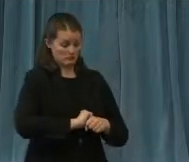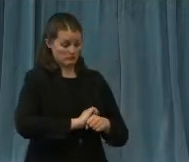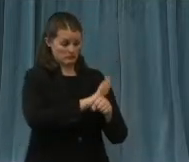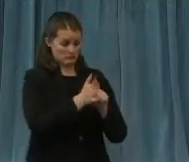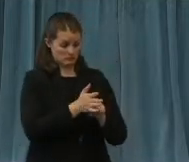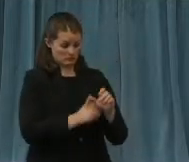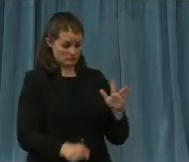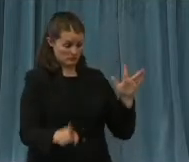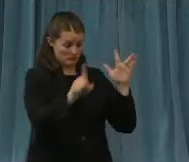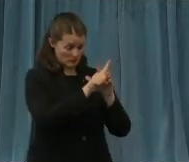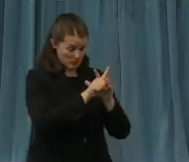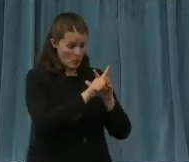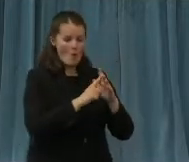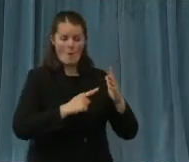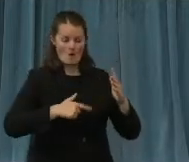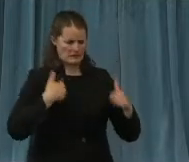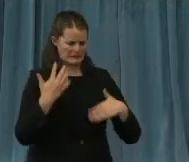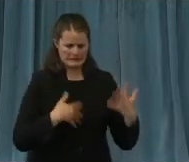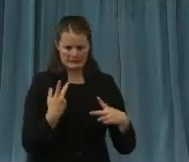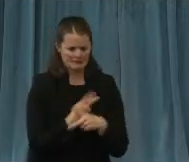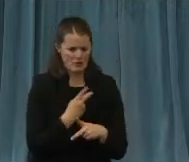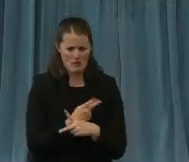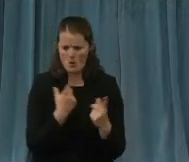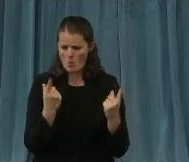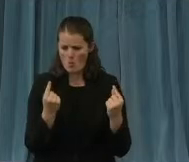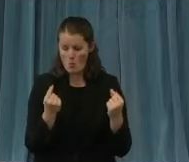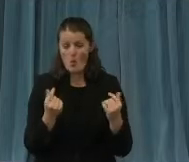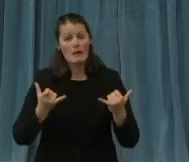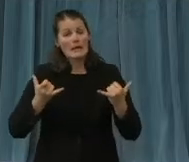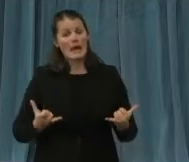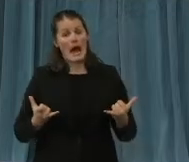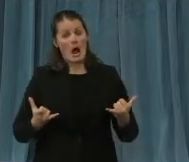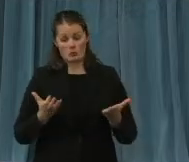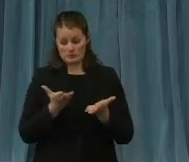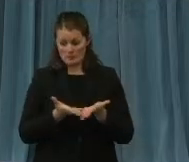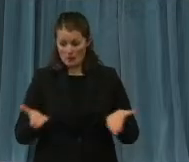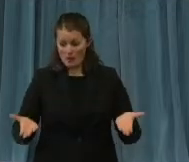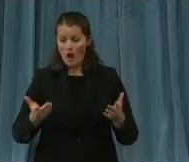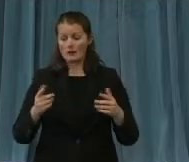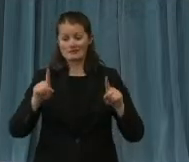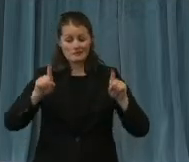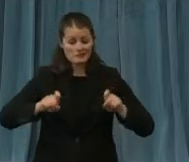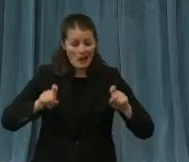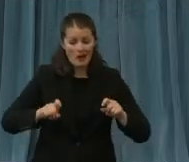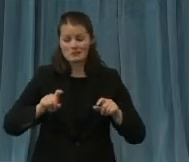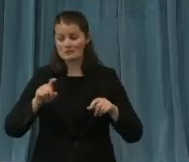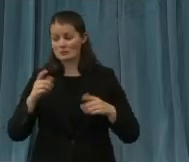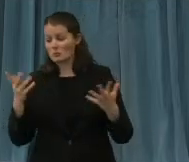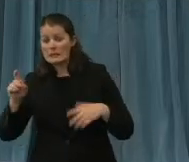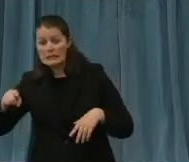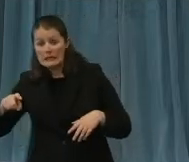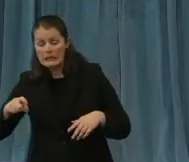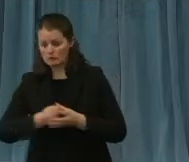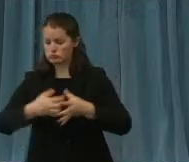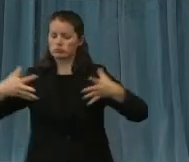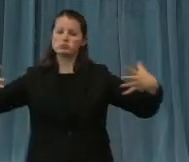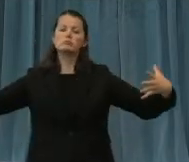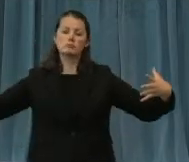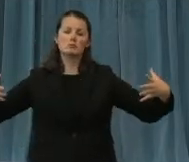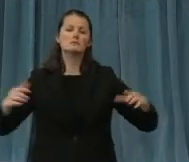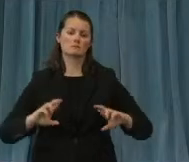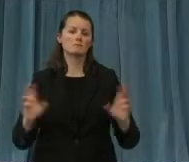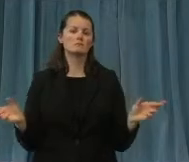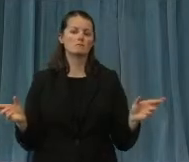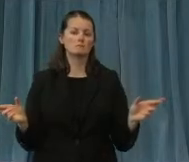testing capacity has increased tremendously since the start of the COVID-19 pandemic. And in response to this, the Nevada Department of Health and Human